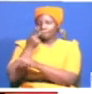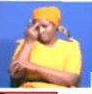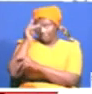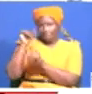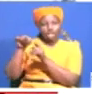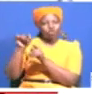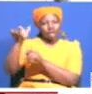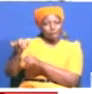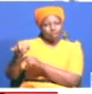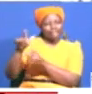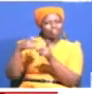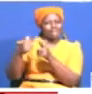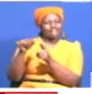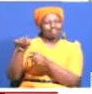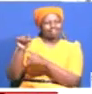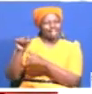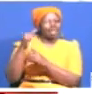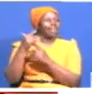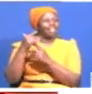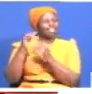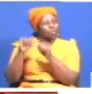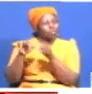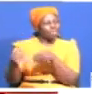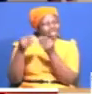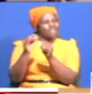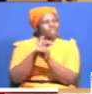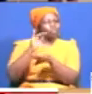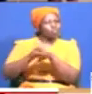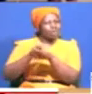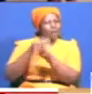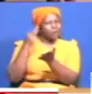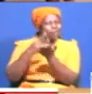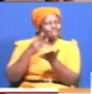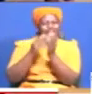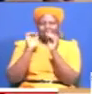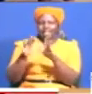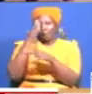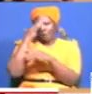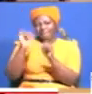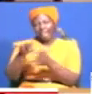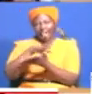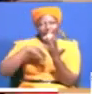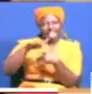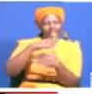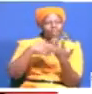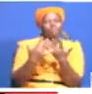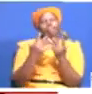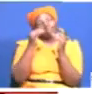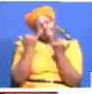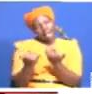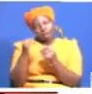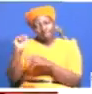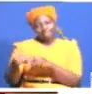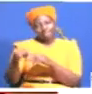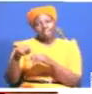she's not guaranteed to give a credible witness as she'll be compromised. They can be placed under Witness Protection Agency, and now